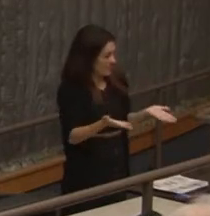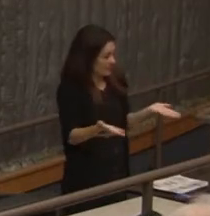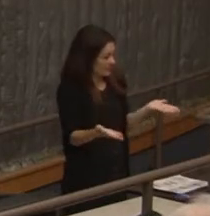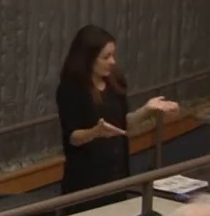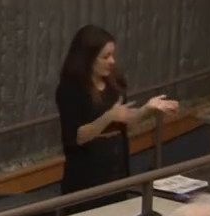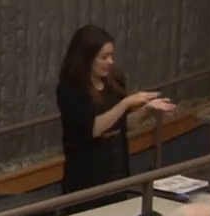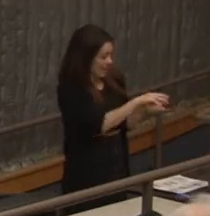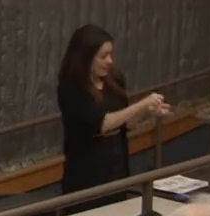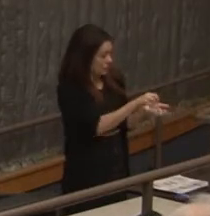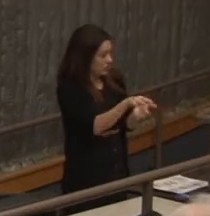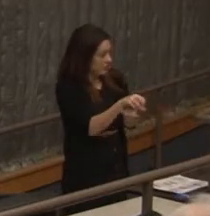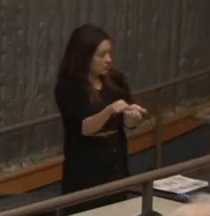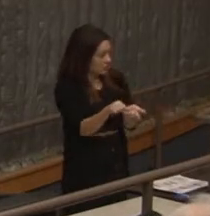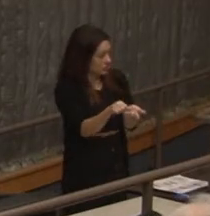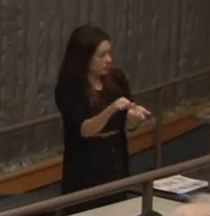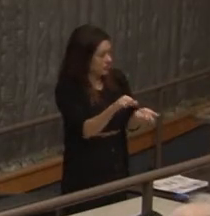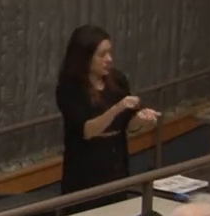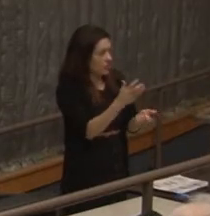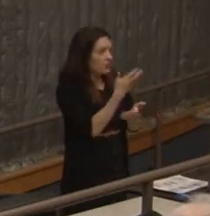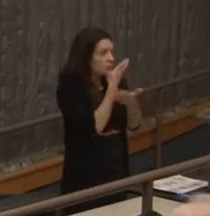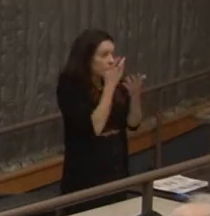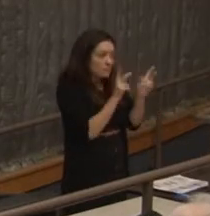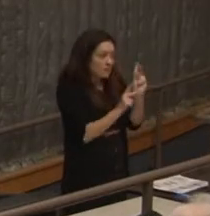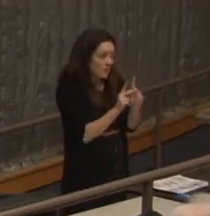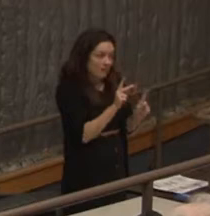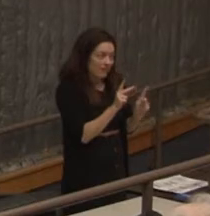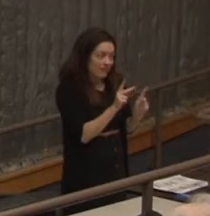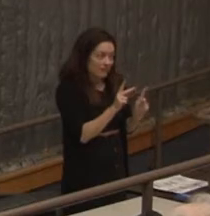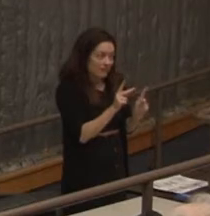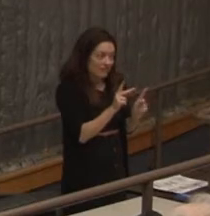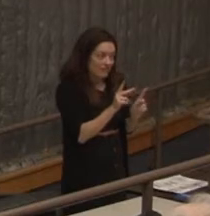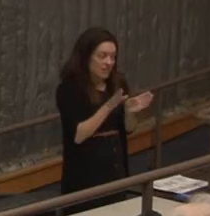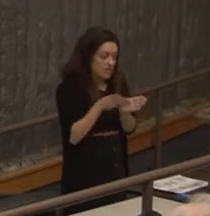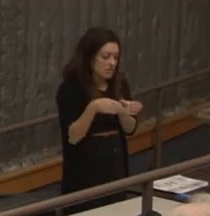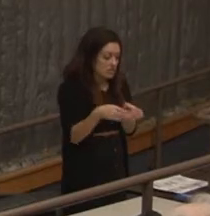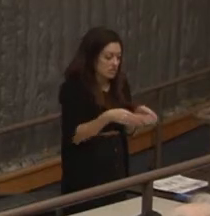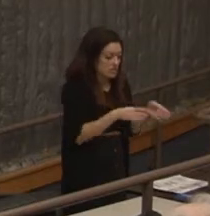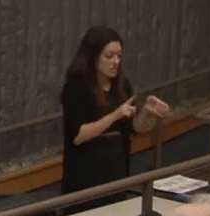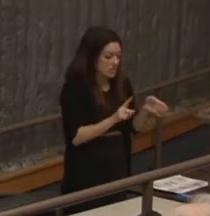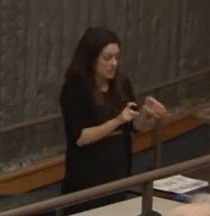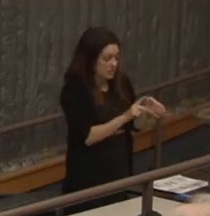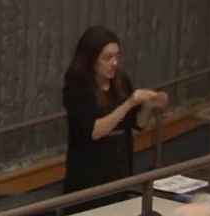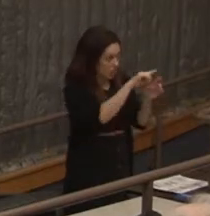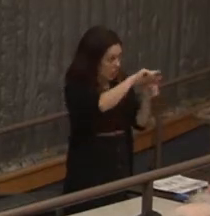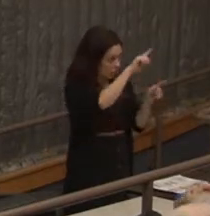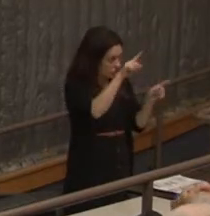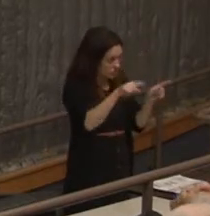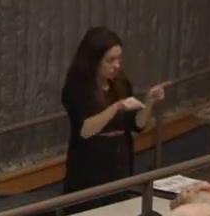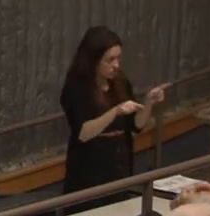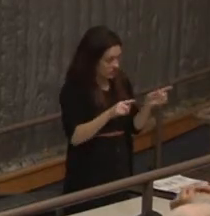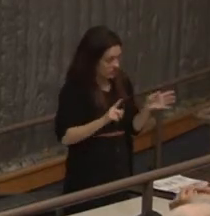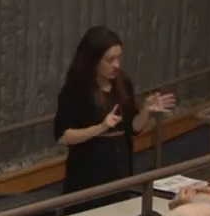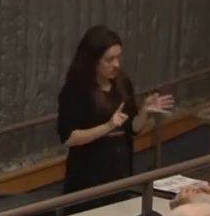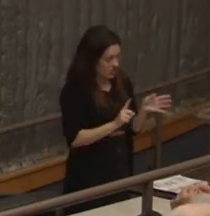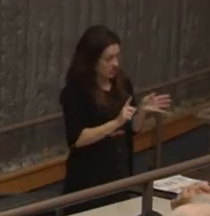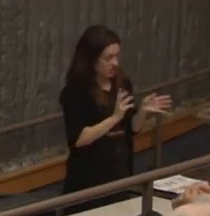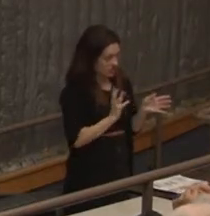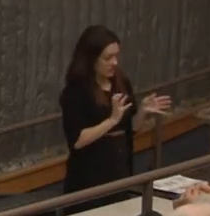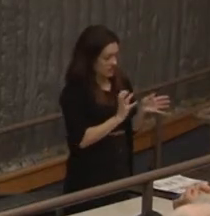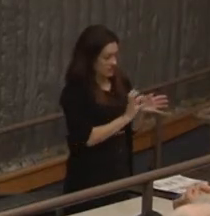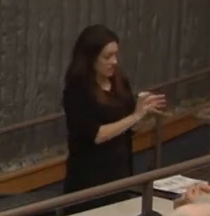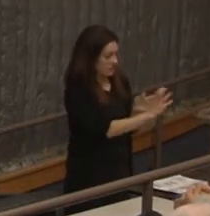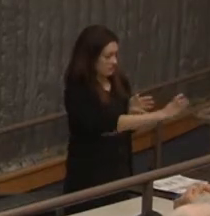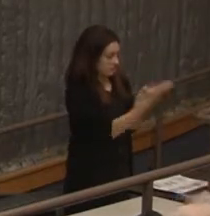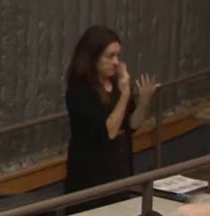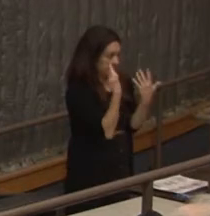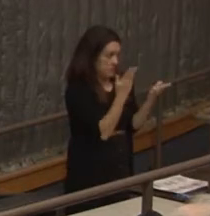are no people. They took a journey down through here under that arch, and I was going to say, we don't know what